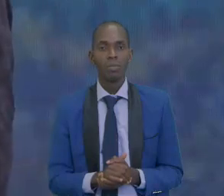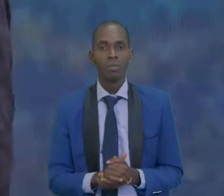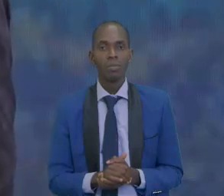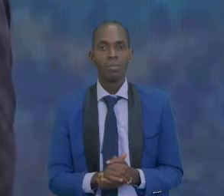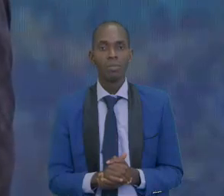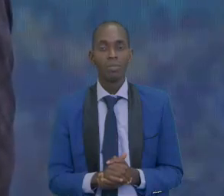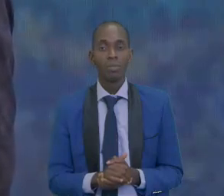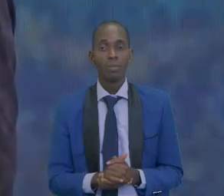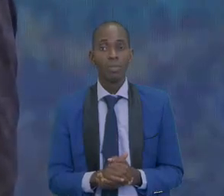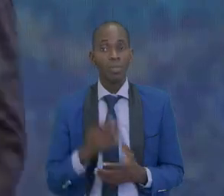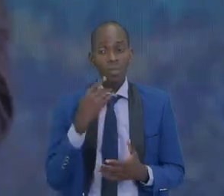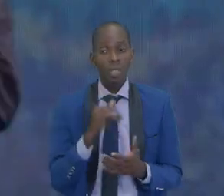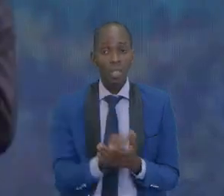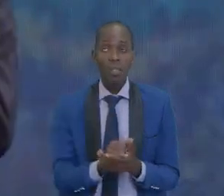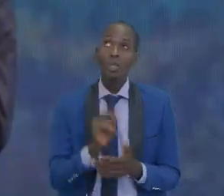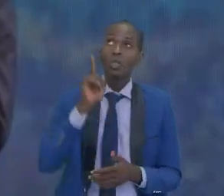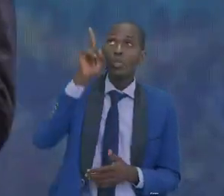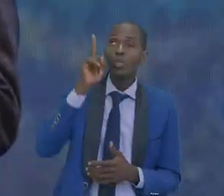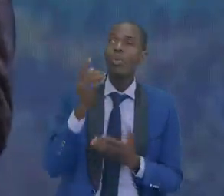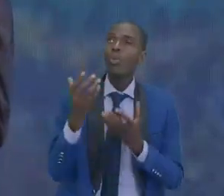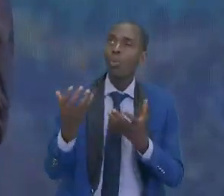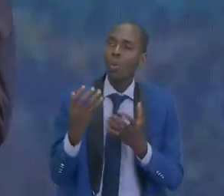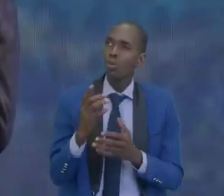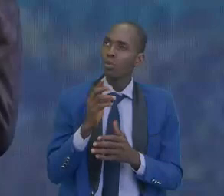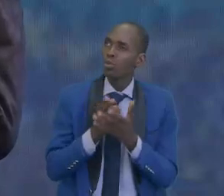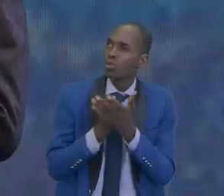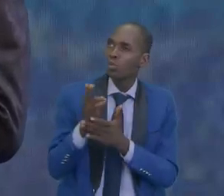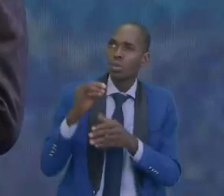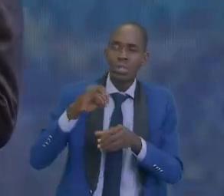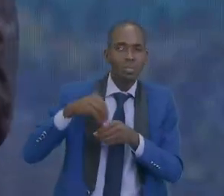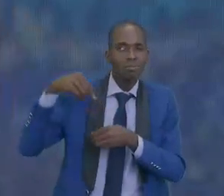He said, thou desirest truth in the inward parts.